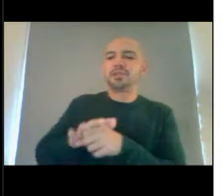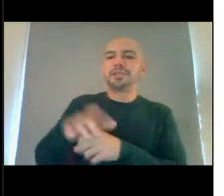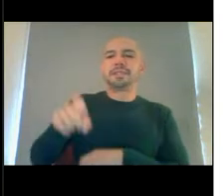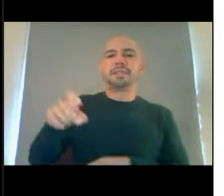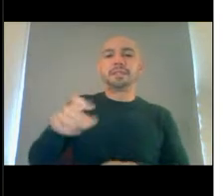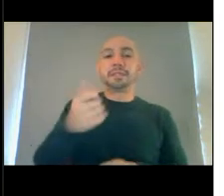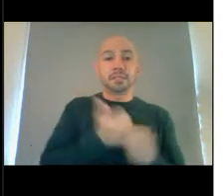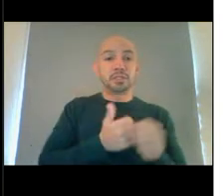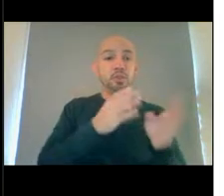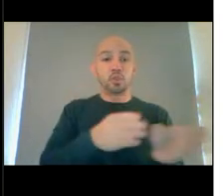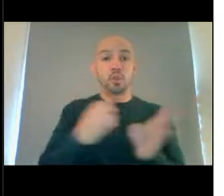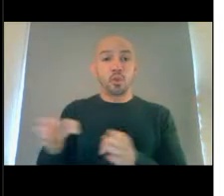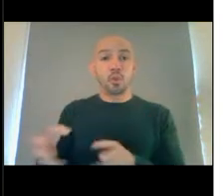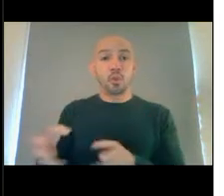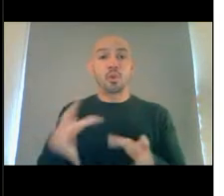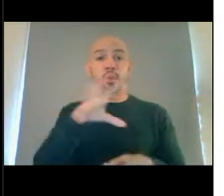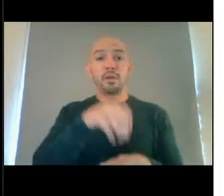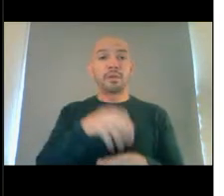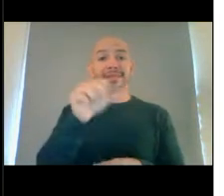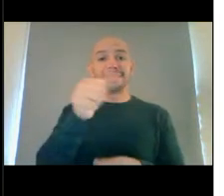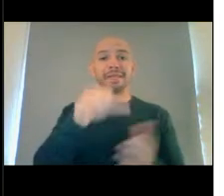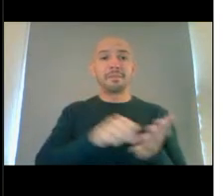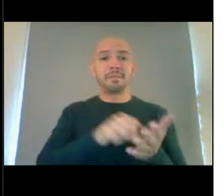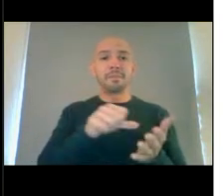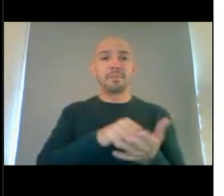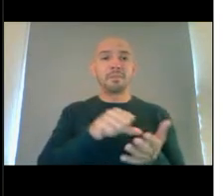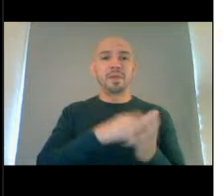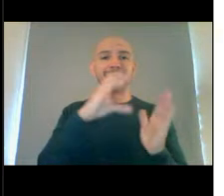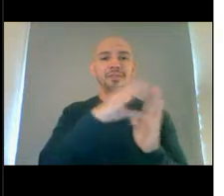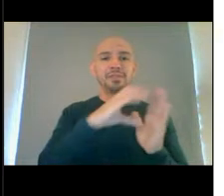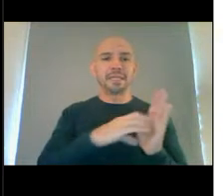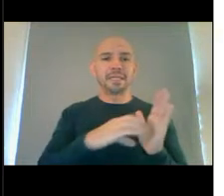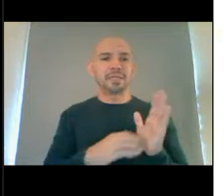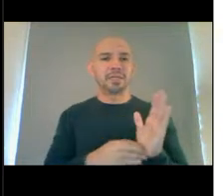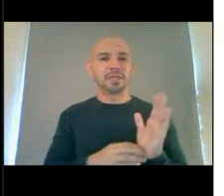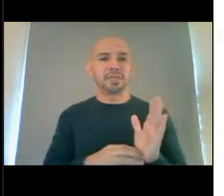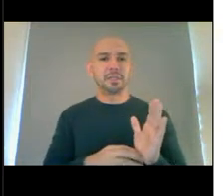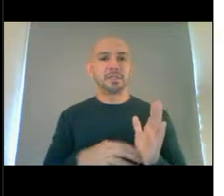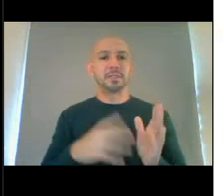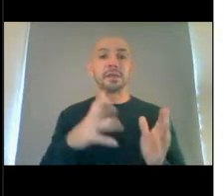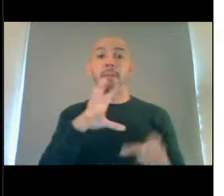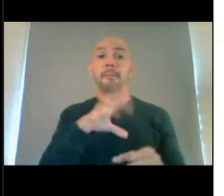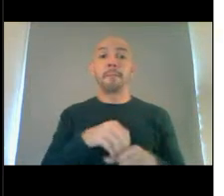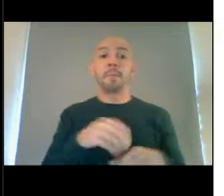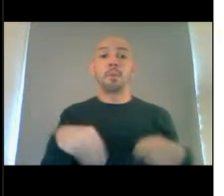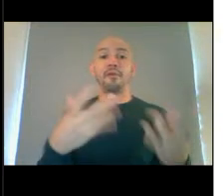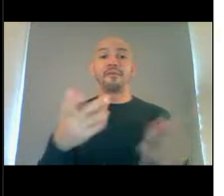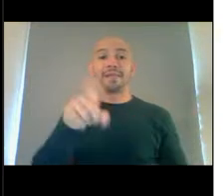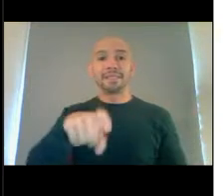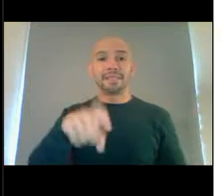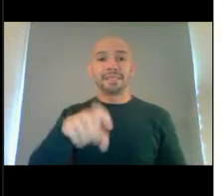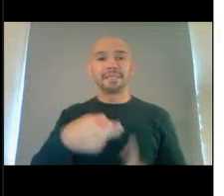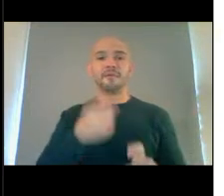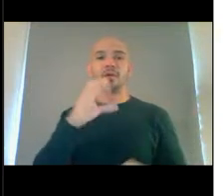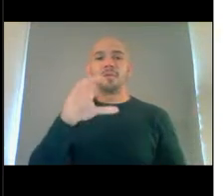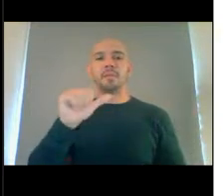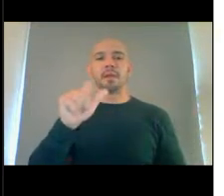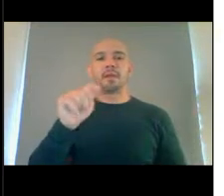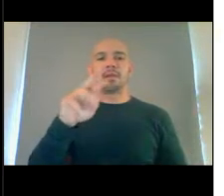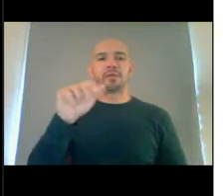quarter includes 10 page sections which provides needs by caltrans other state